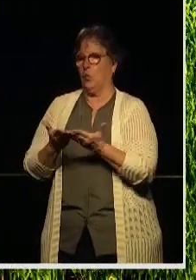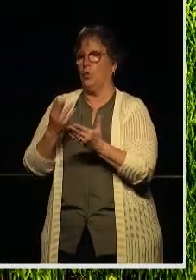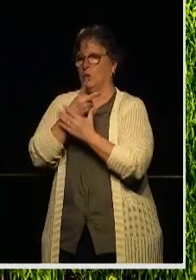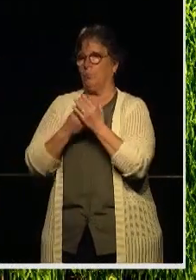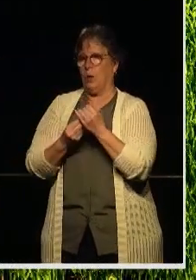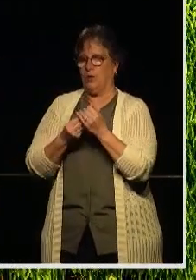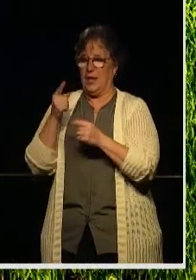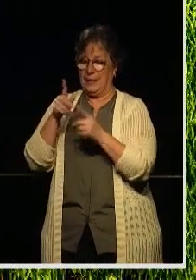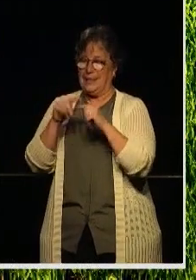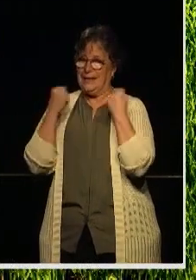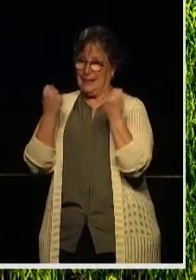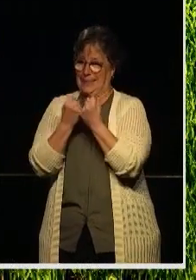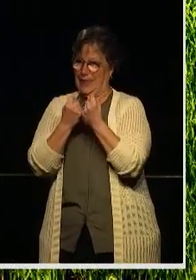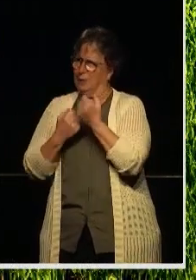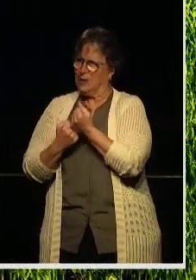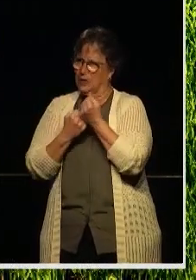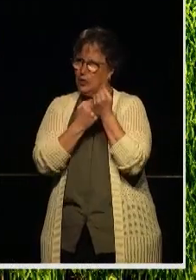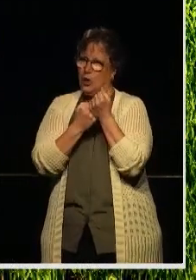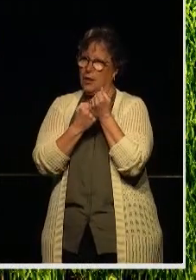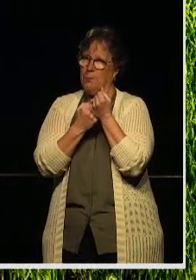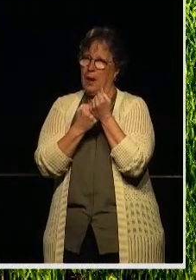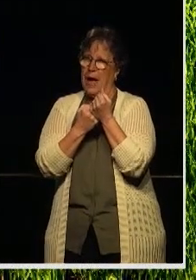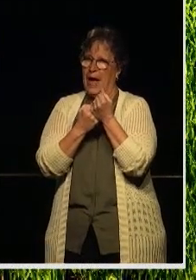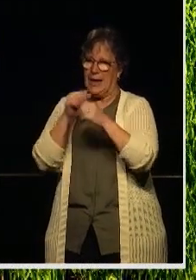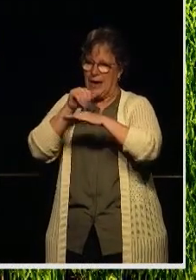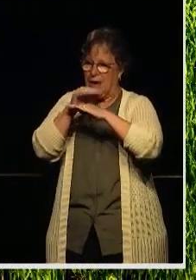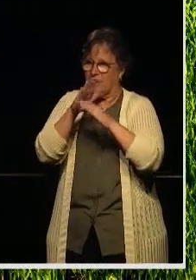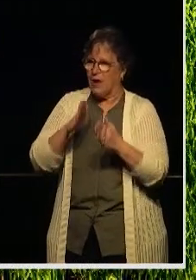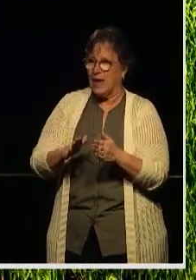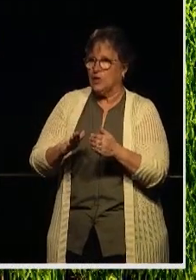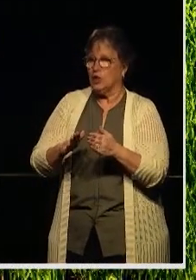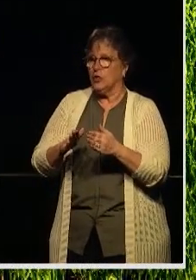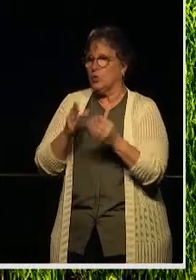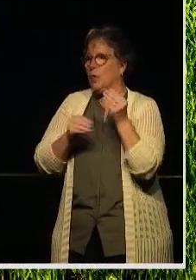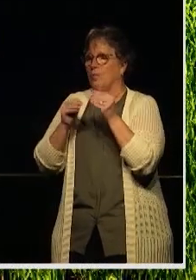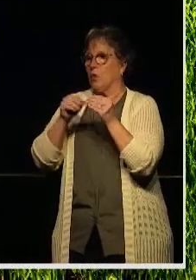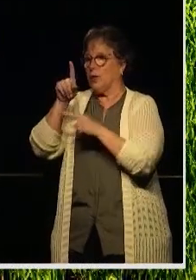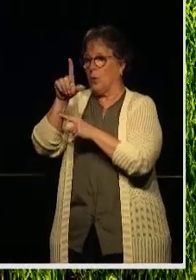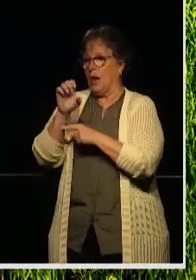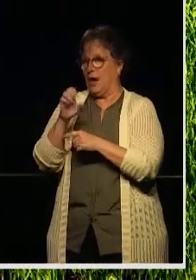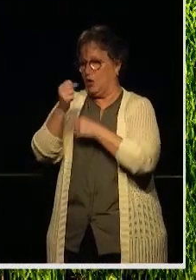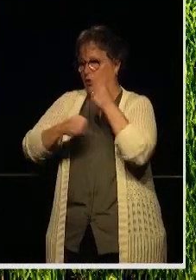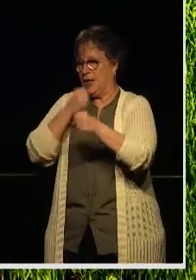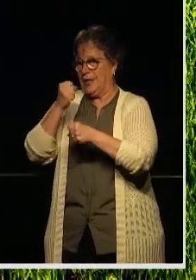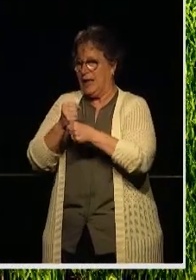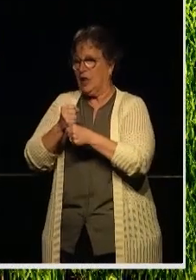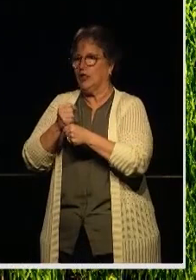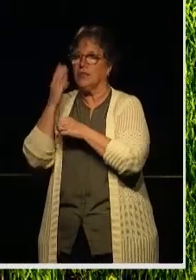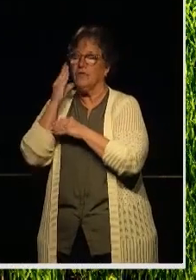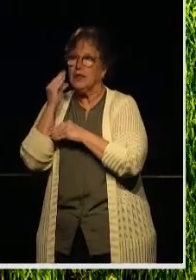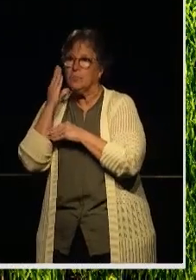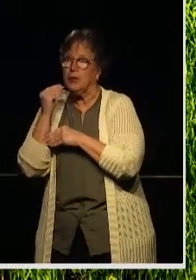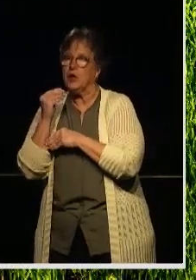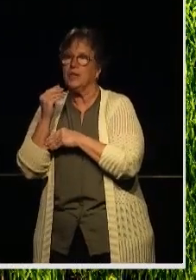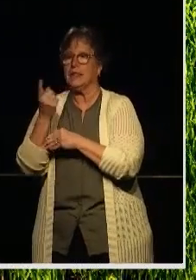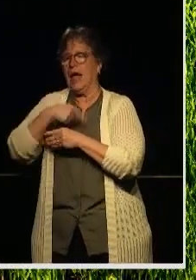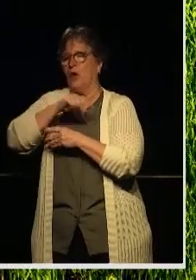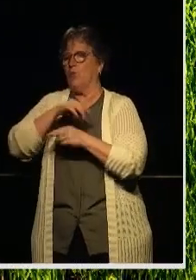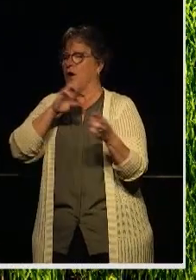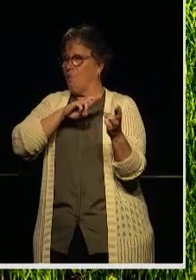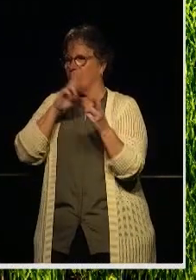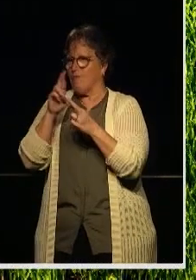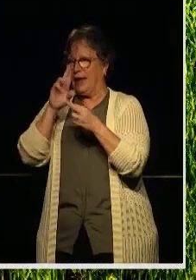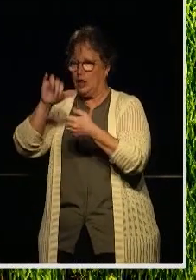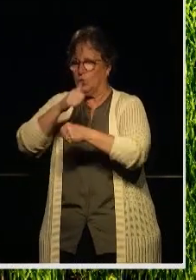This team is backed up by advisors with over 100 years of experience in mentoring startups, and they've done a great job getting us to the point where we are ready to establish